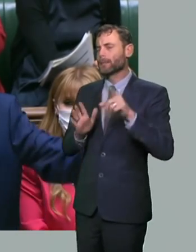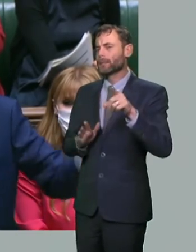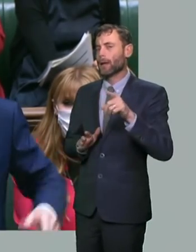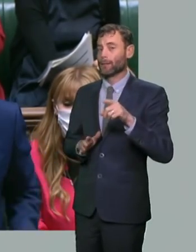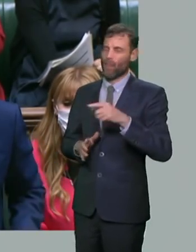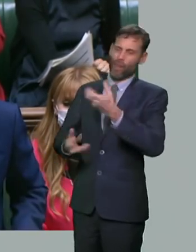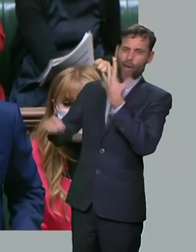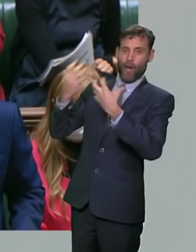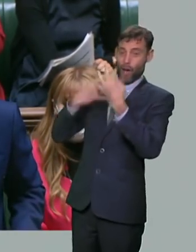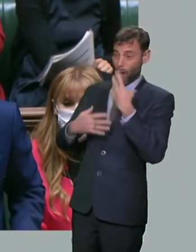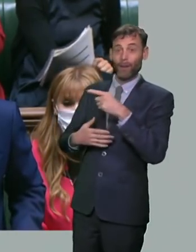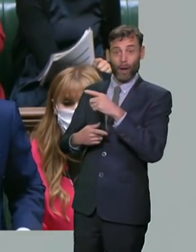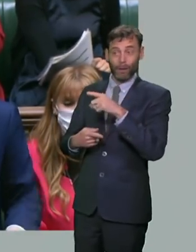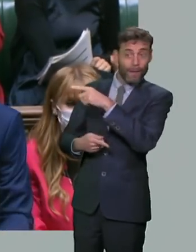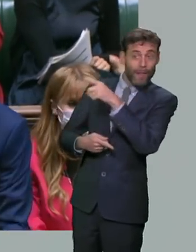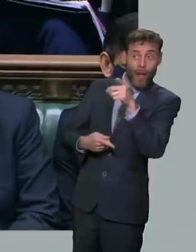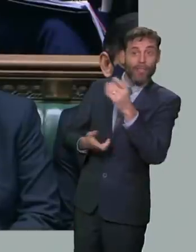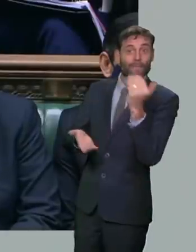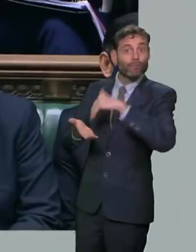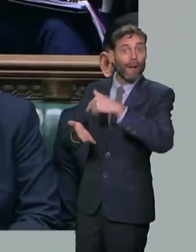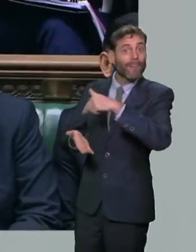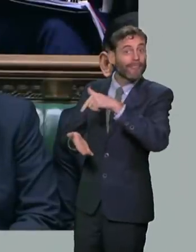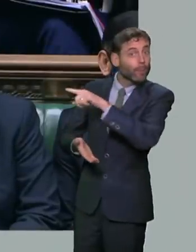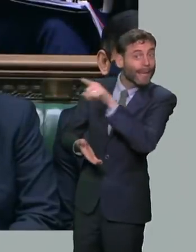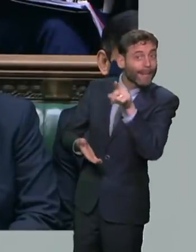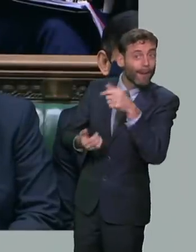I see they turned up this week, Prime Minister.